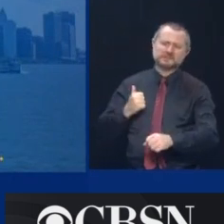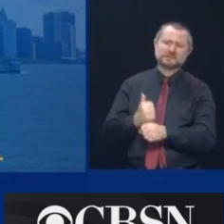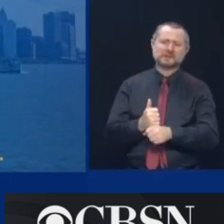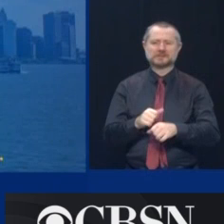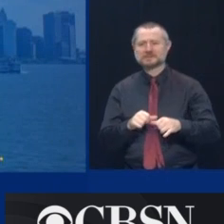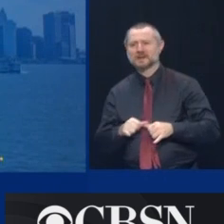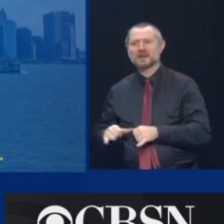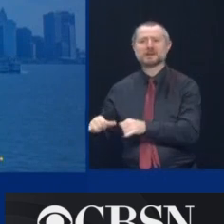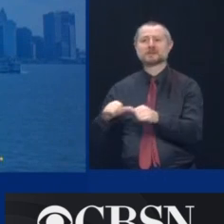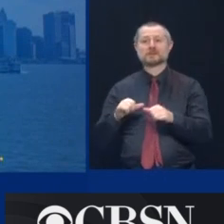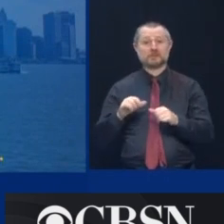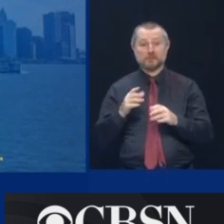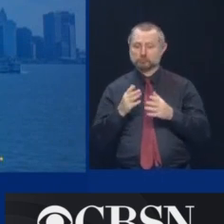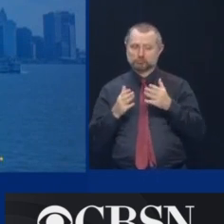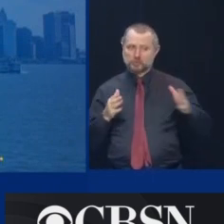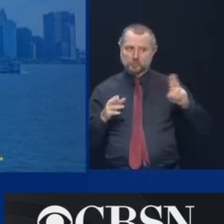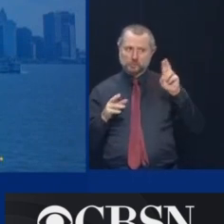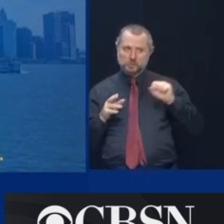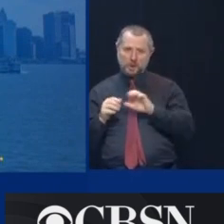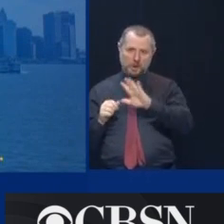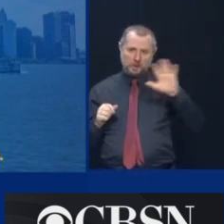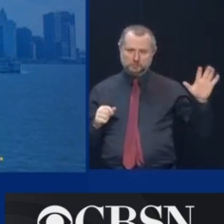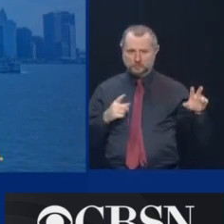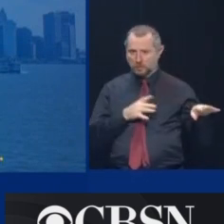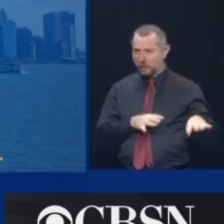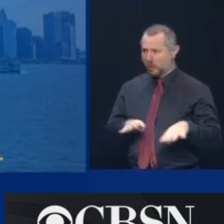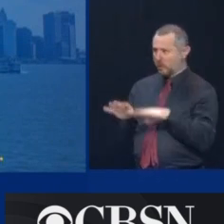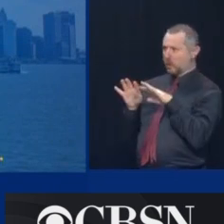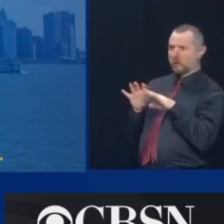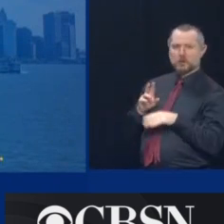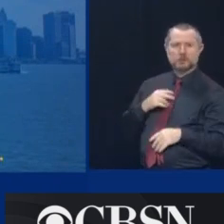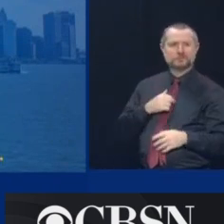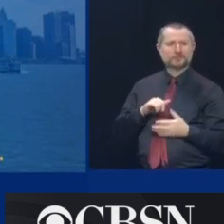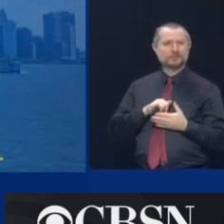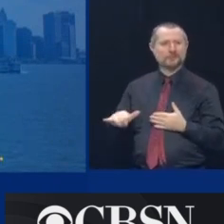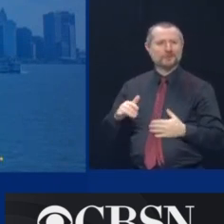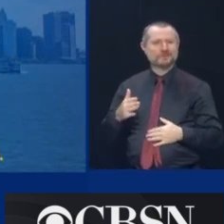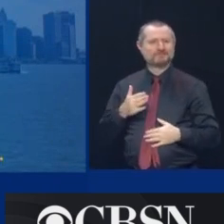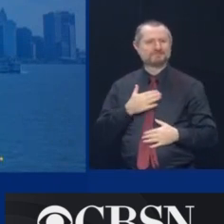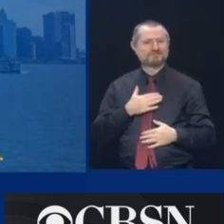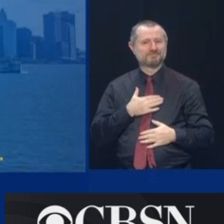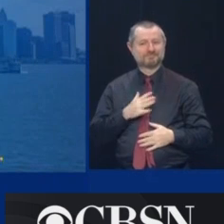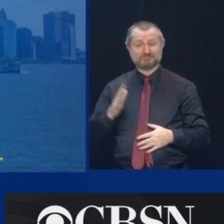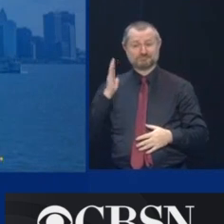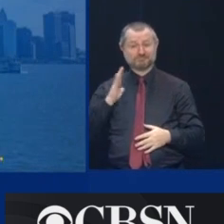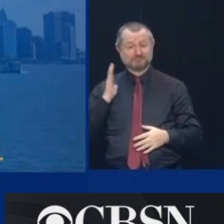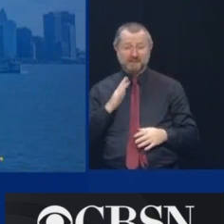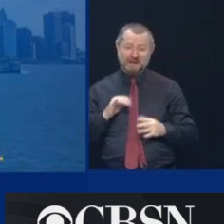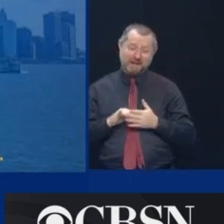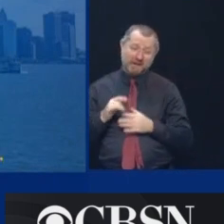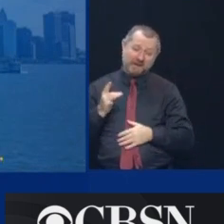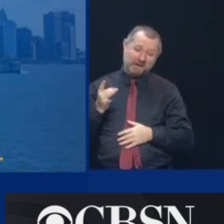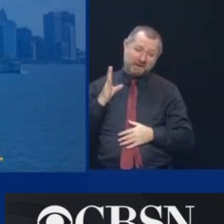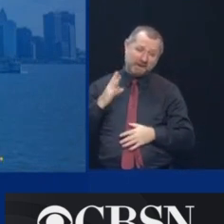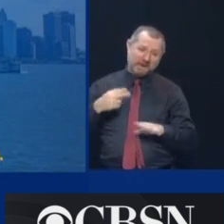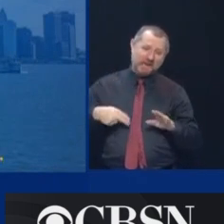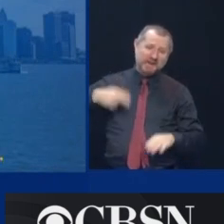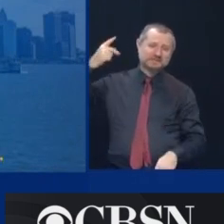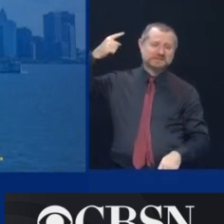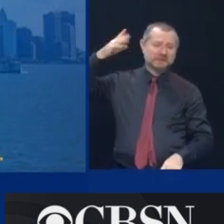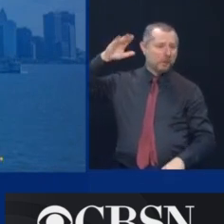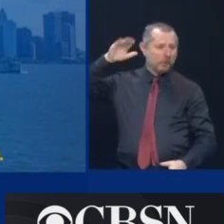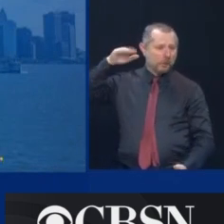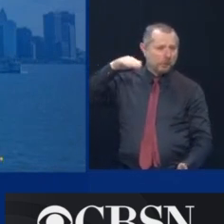nation in how people respond. We went from the highest infection rate in the nation to the lowest infection rate in the